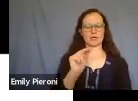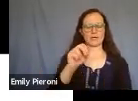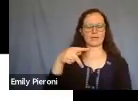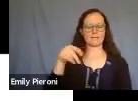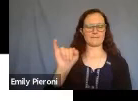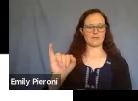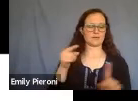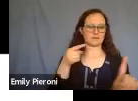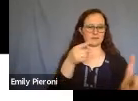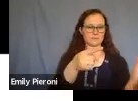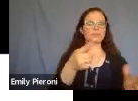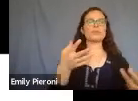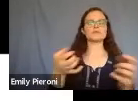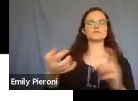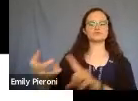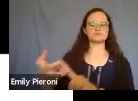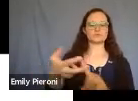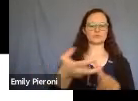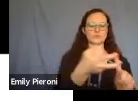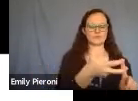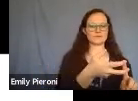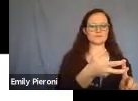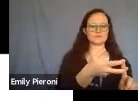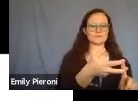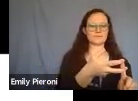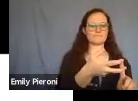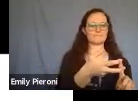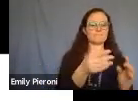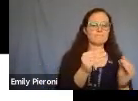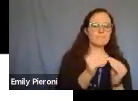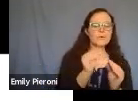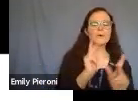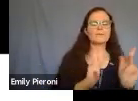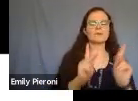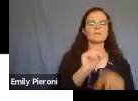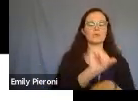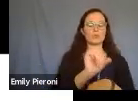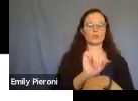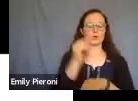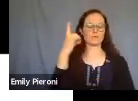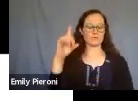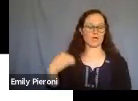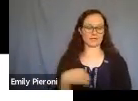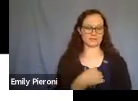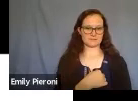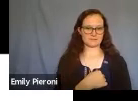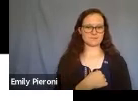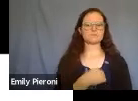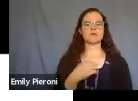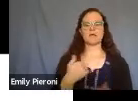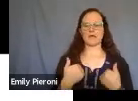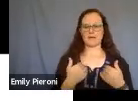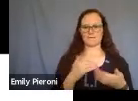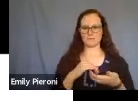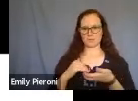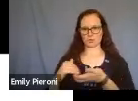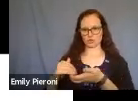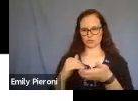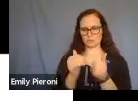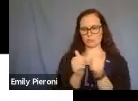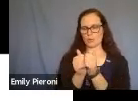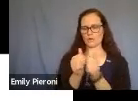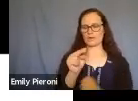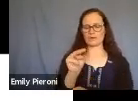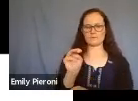try to recruit as many people back to the farm and have them work for us. So we have a partnership with NMSU, and it's